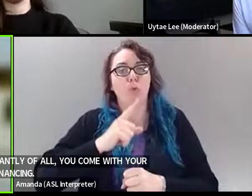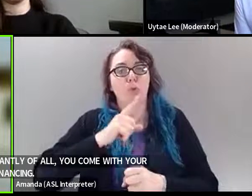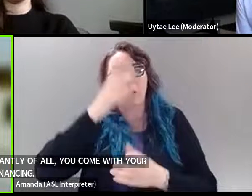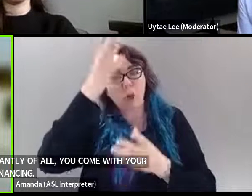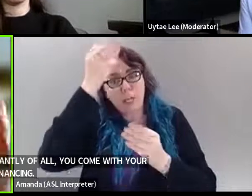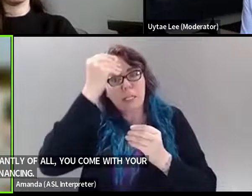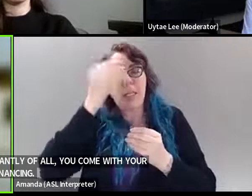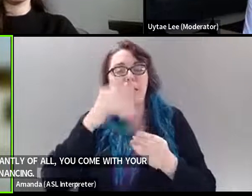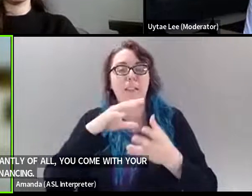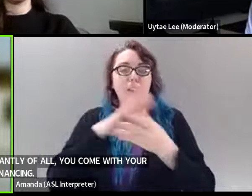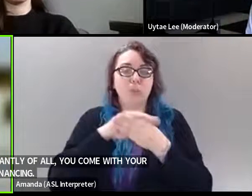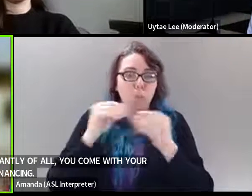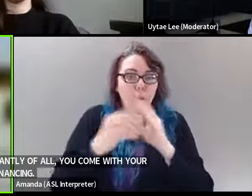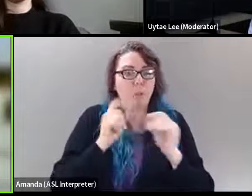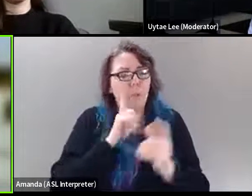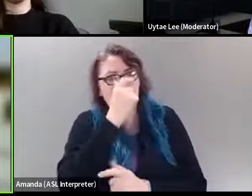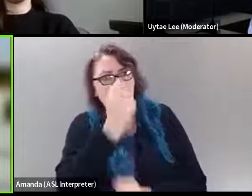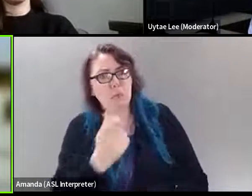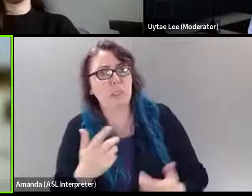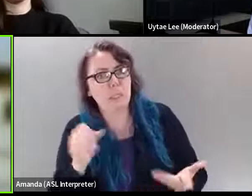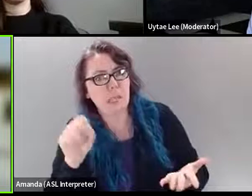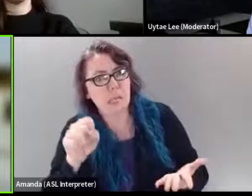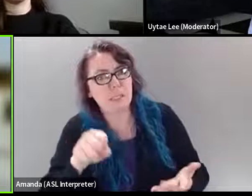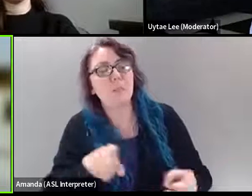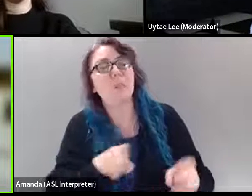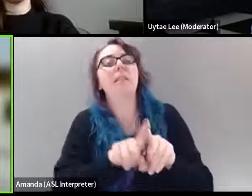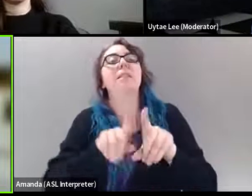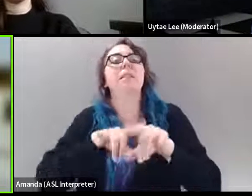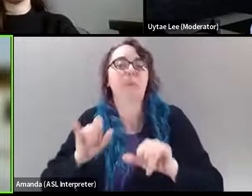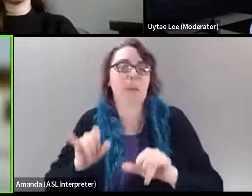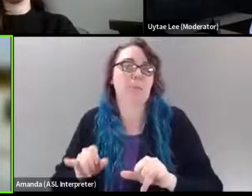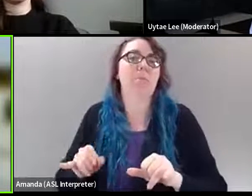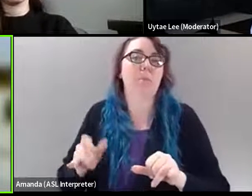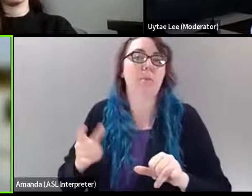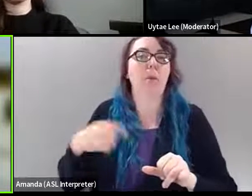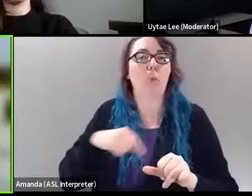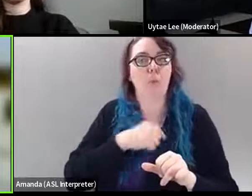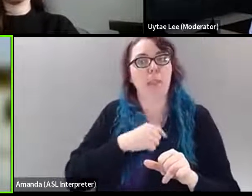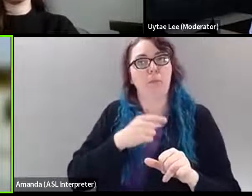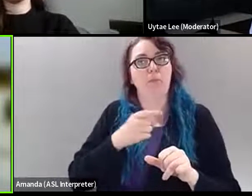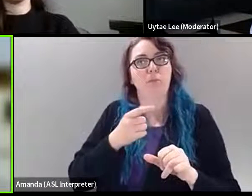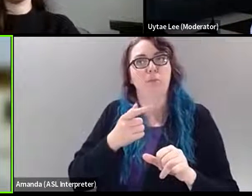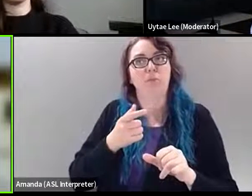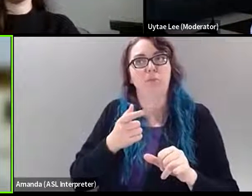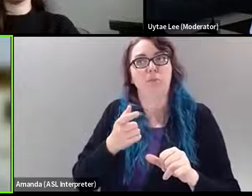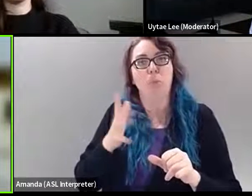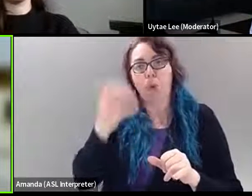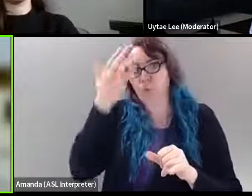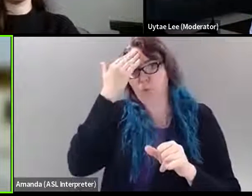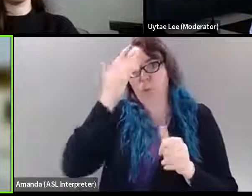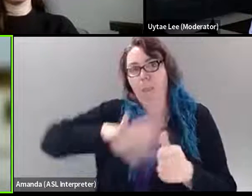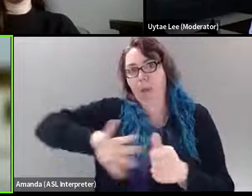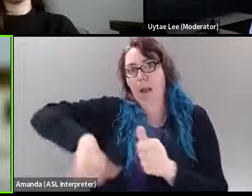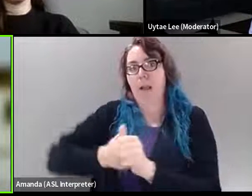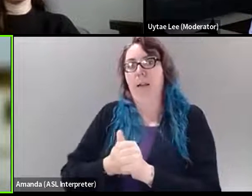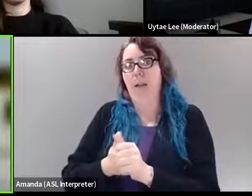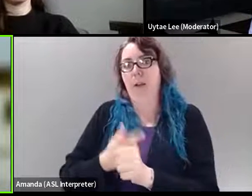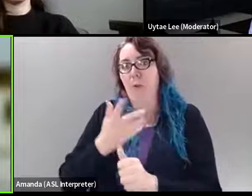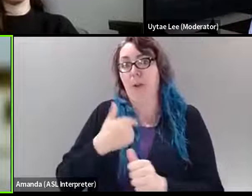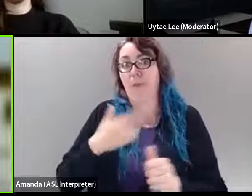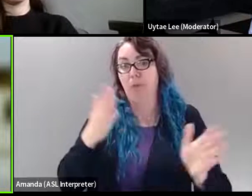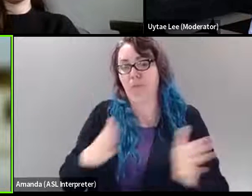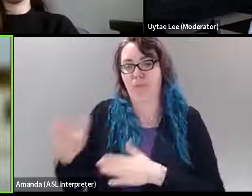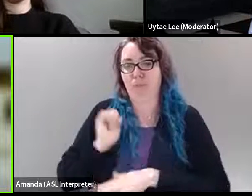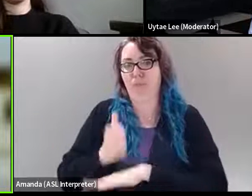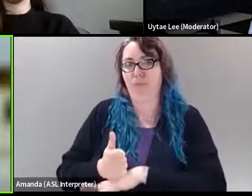and because our content umbrellas are so broad, there's a lot of things that we're interested in. But talking about the reality